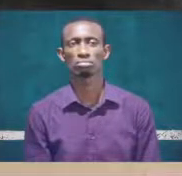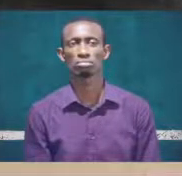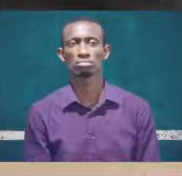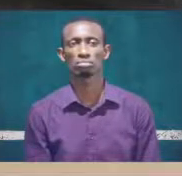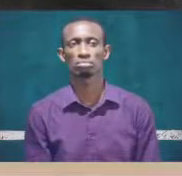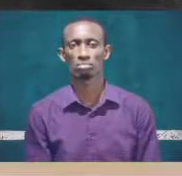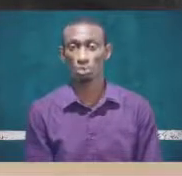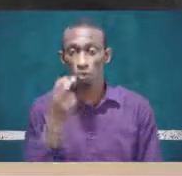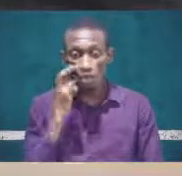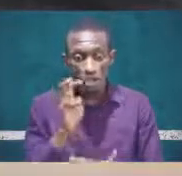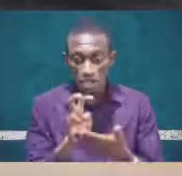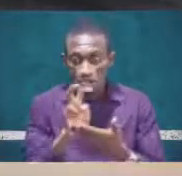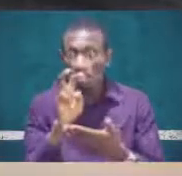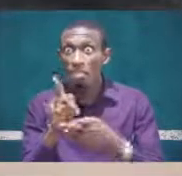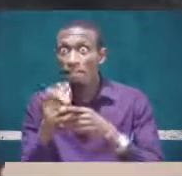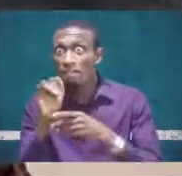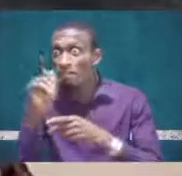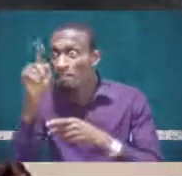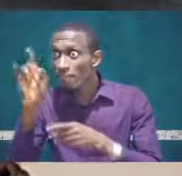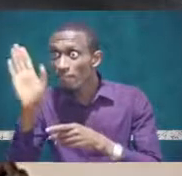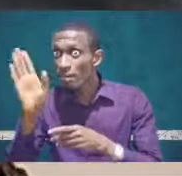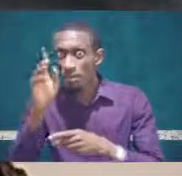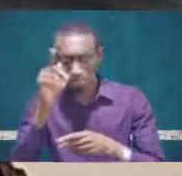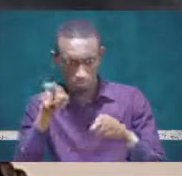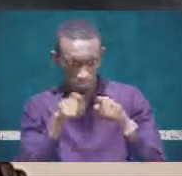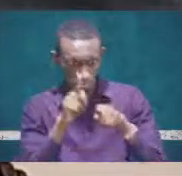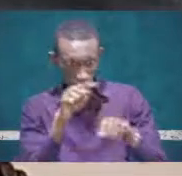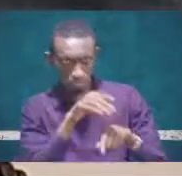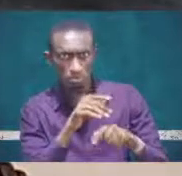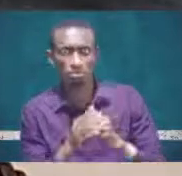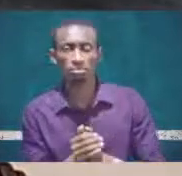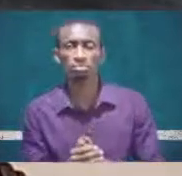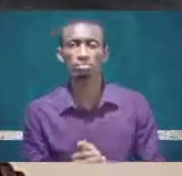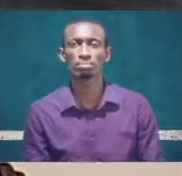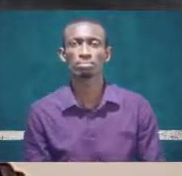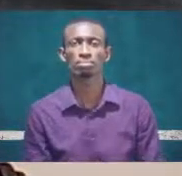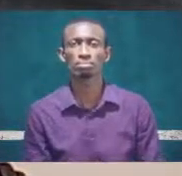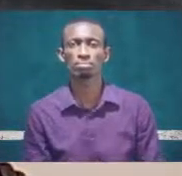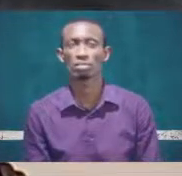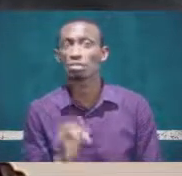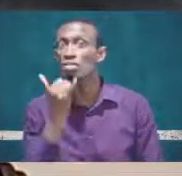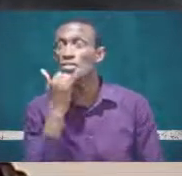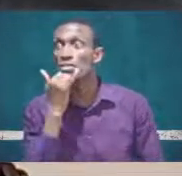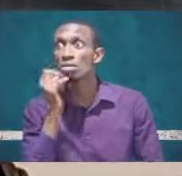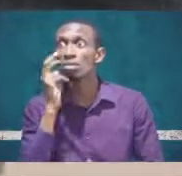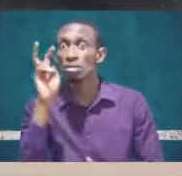Check if your answer is correct, if there is a mistake or